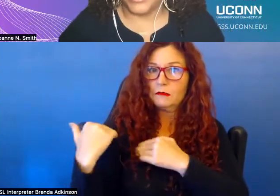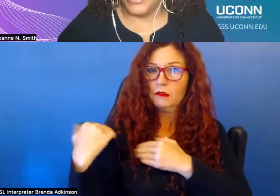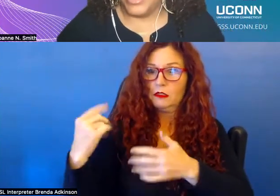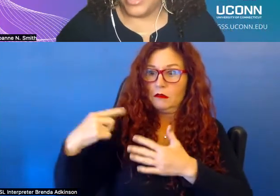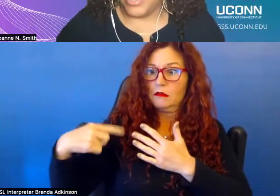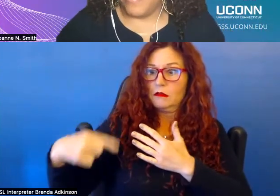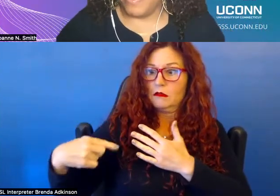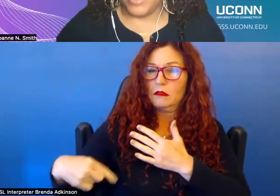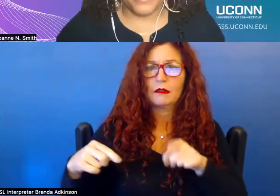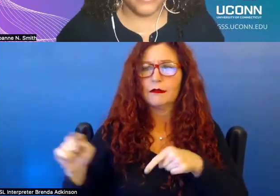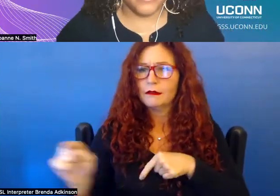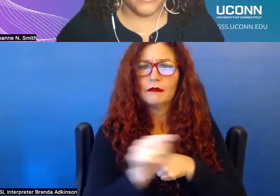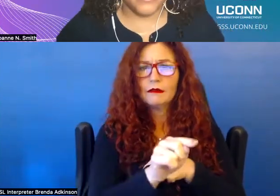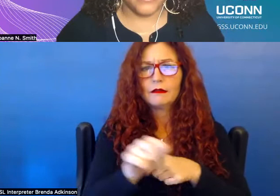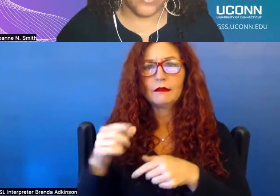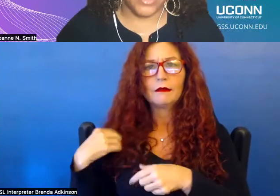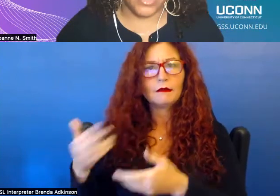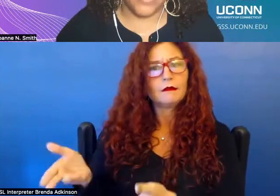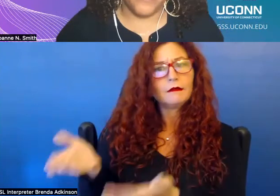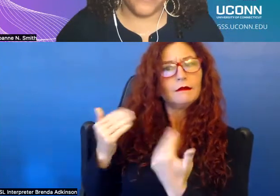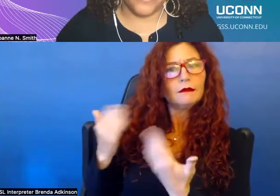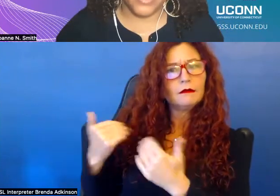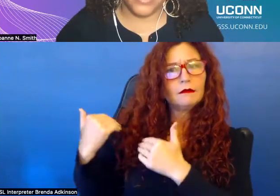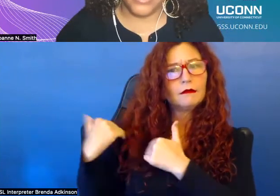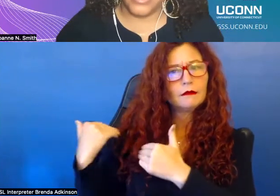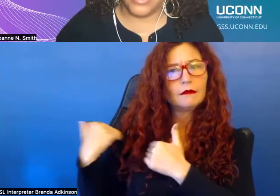project. But the biggest,